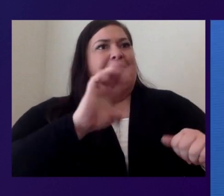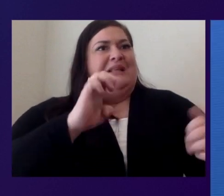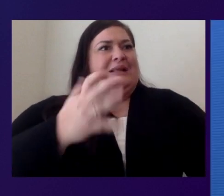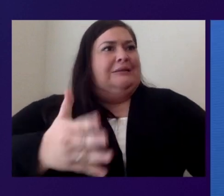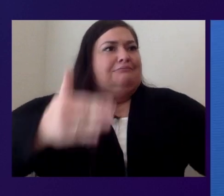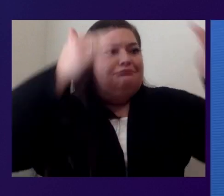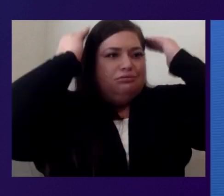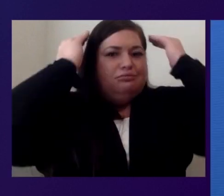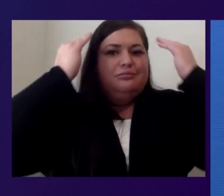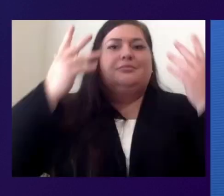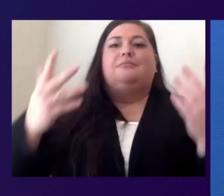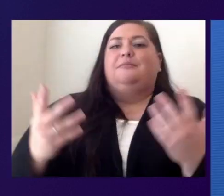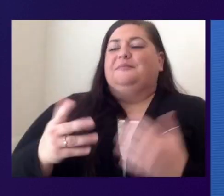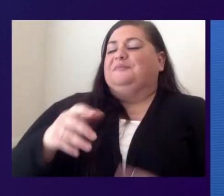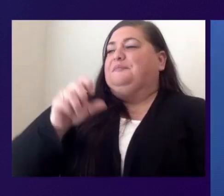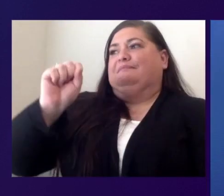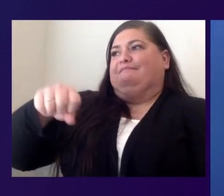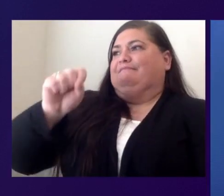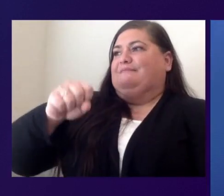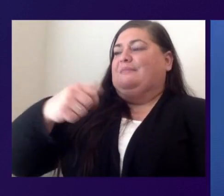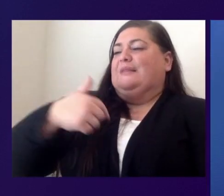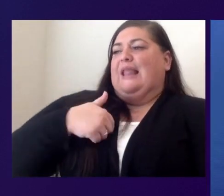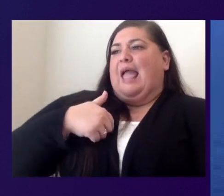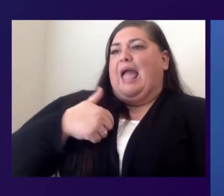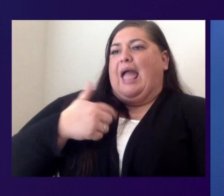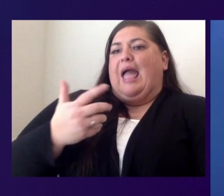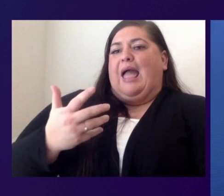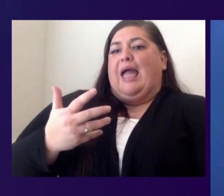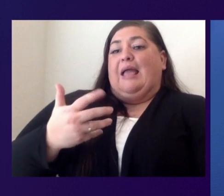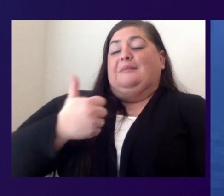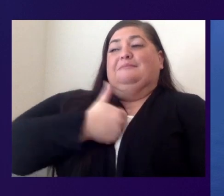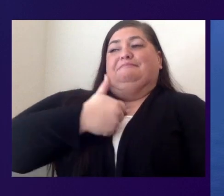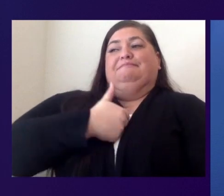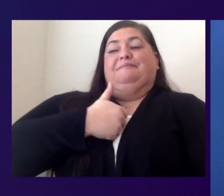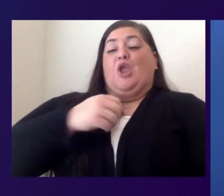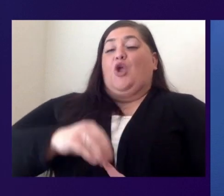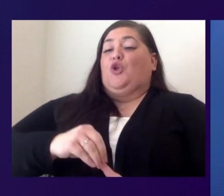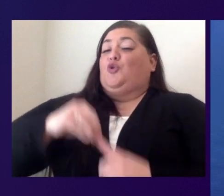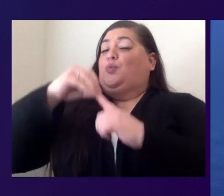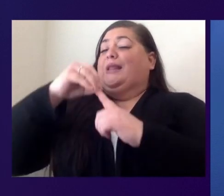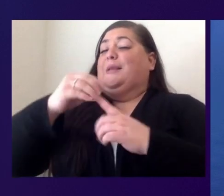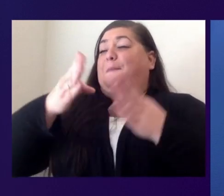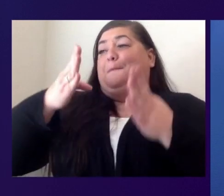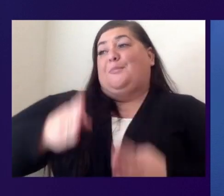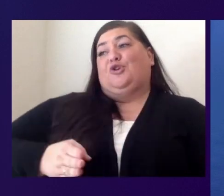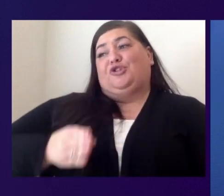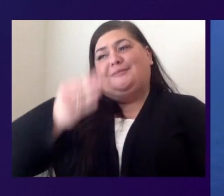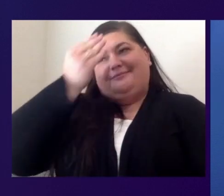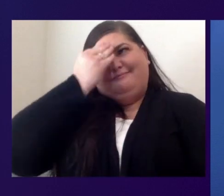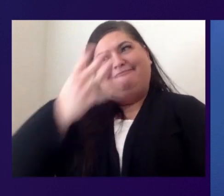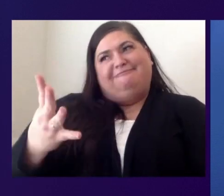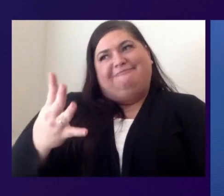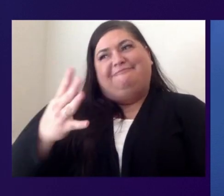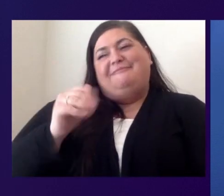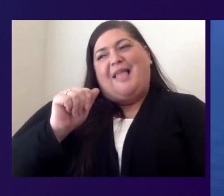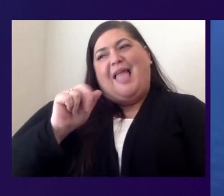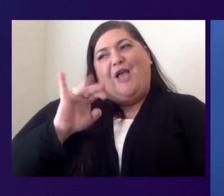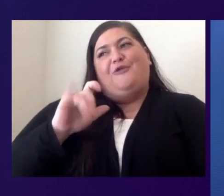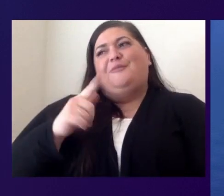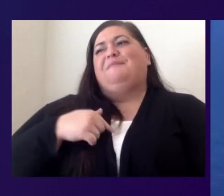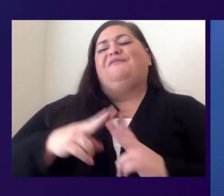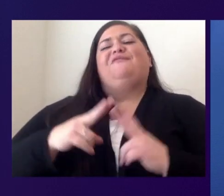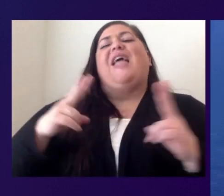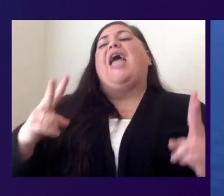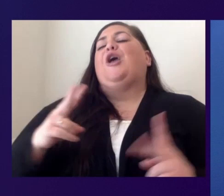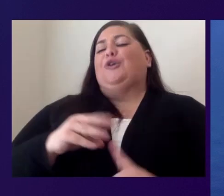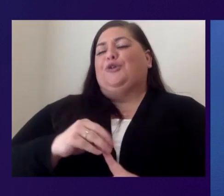I have to say I'm a unique person, very unique, Ariel. Very special, very unique.